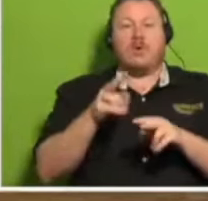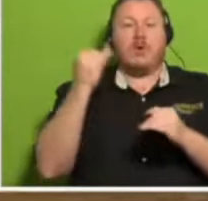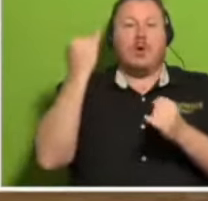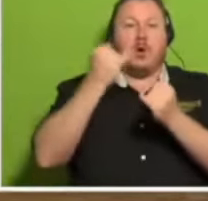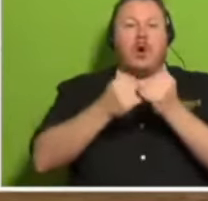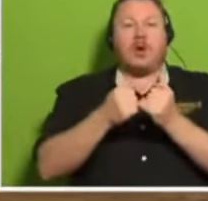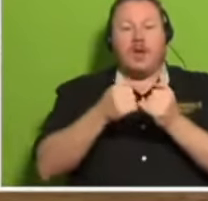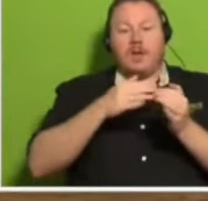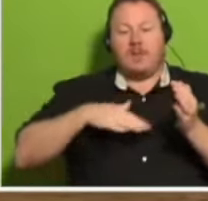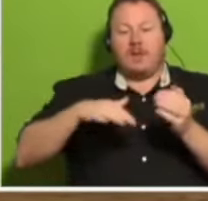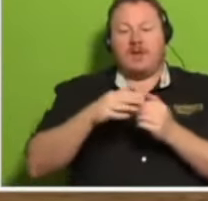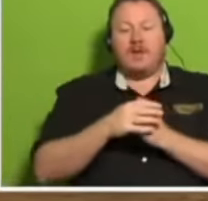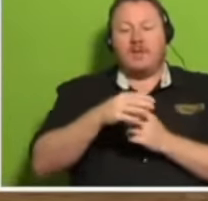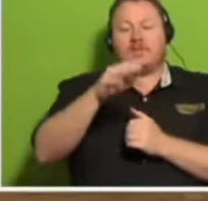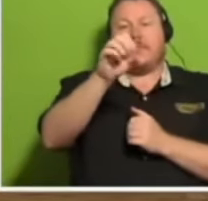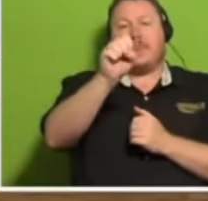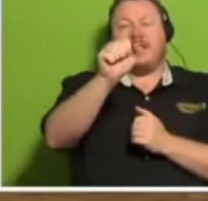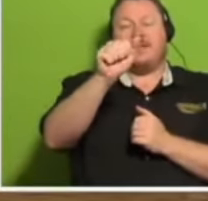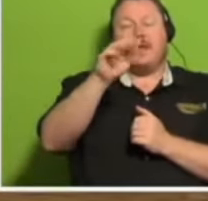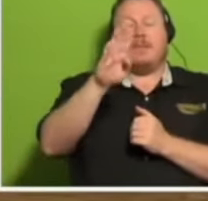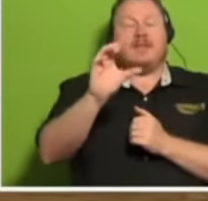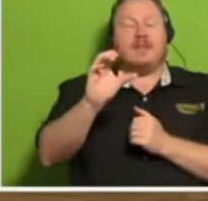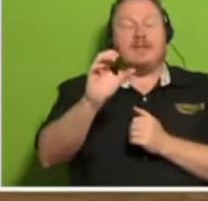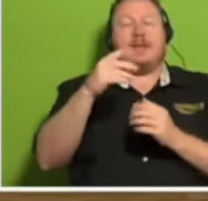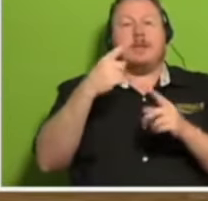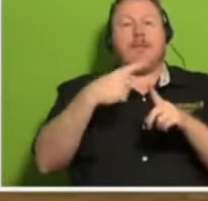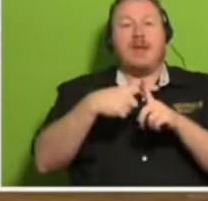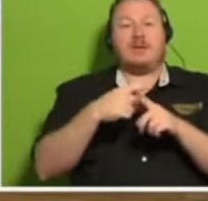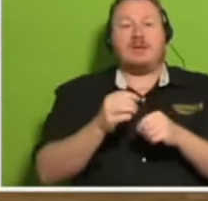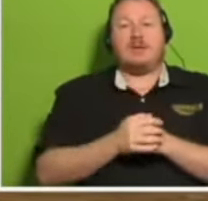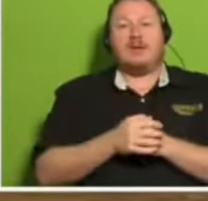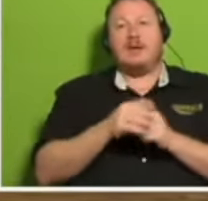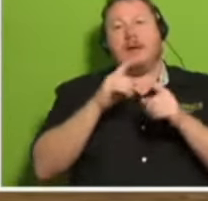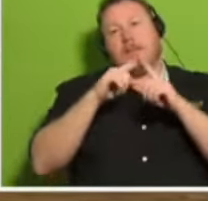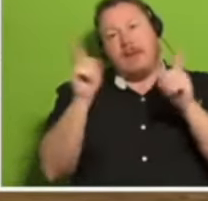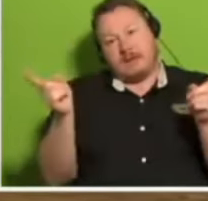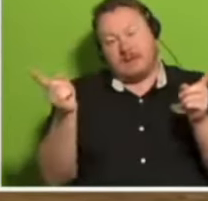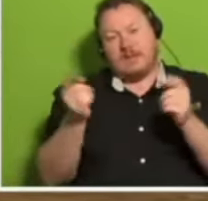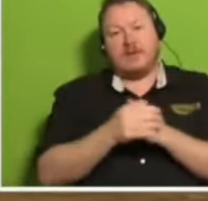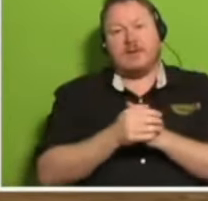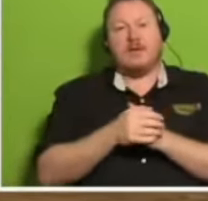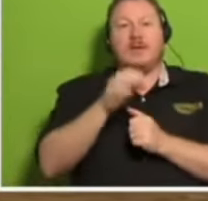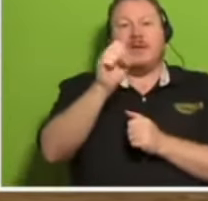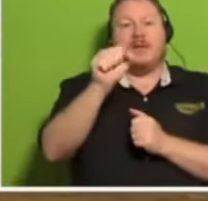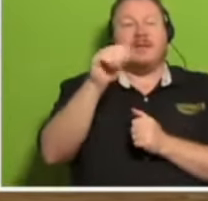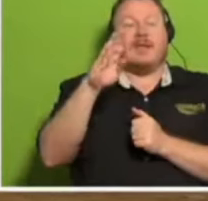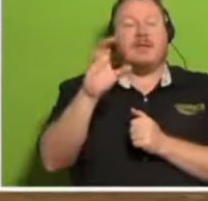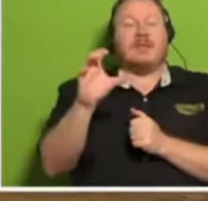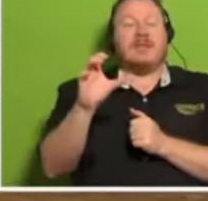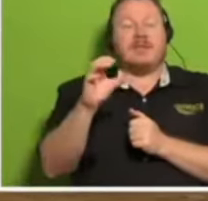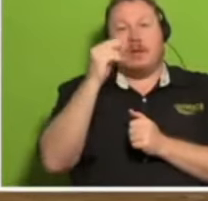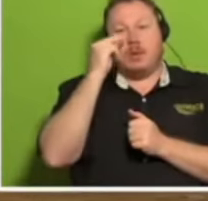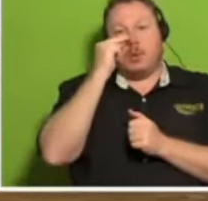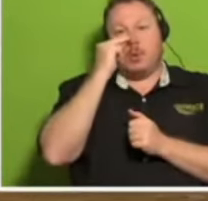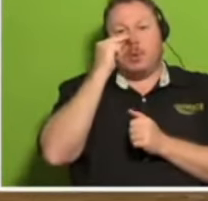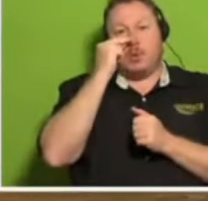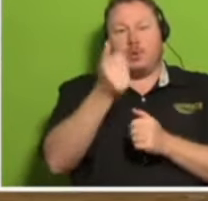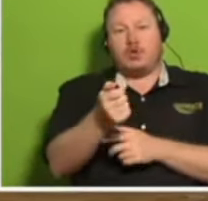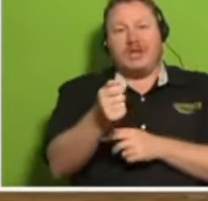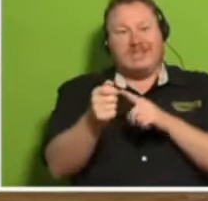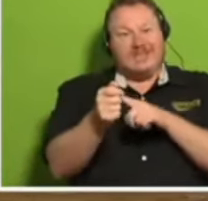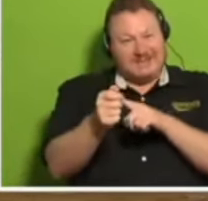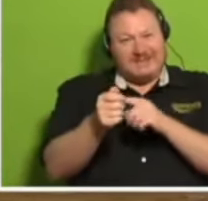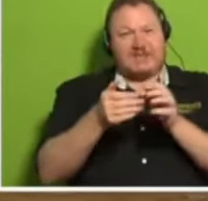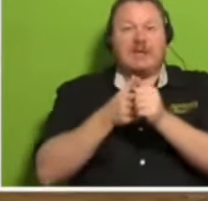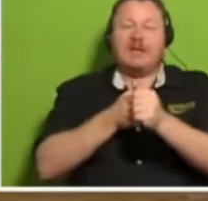online platform, SABC Plus. On the other hand, the SABC's news channel remains South Africa's leading